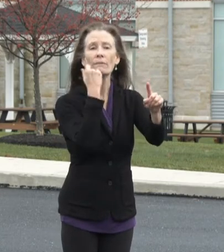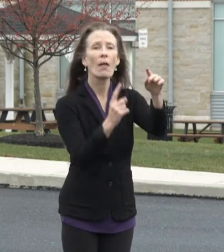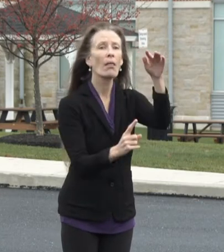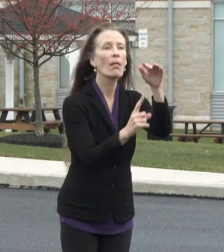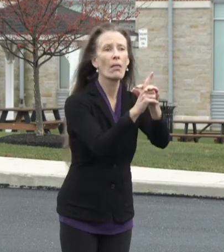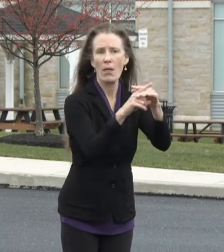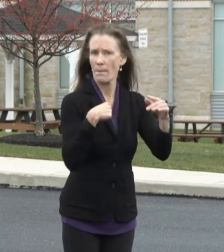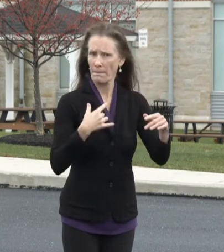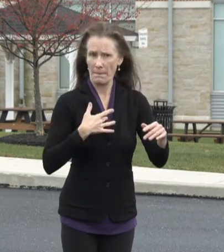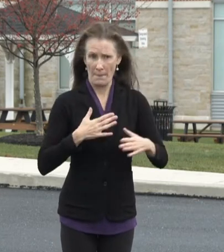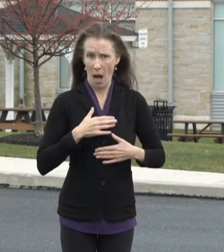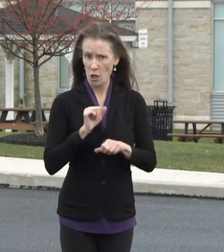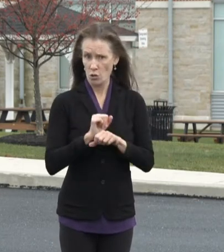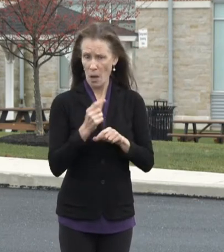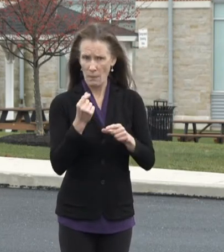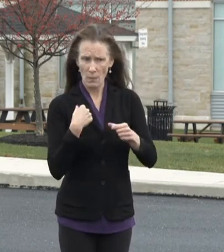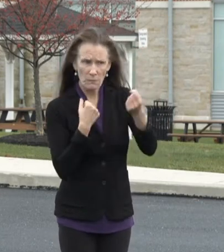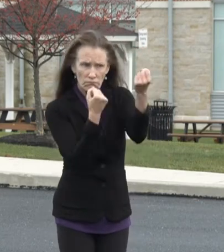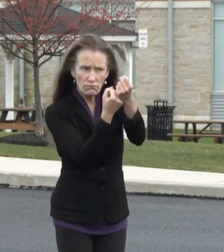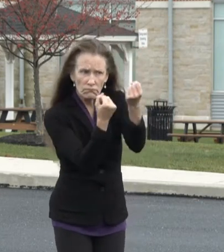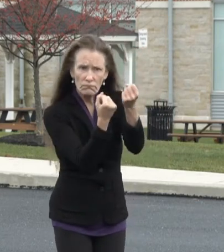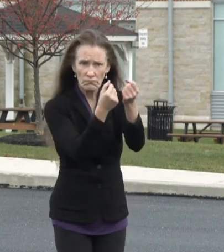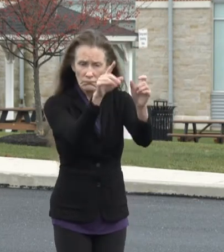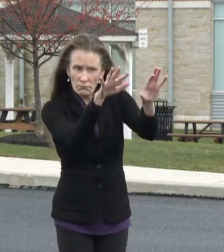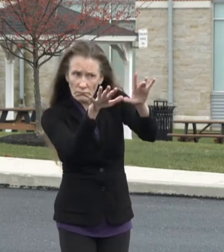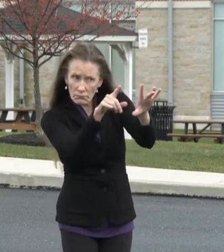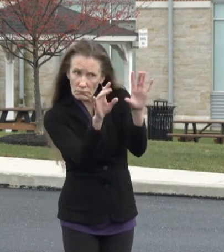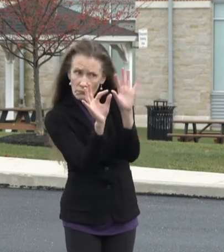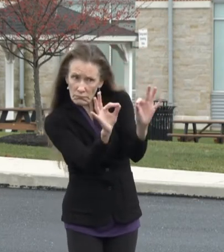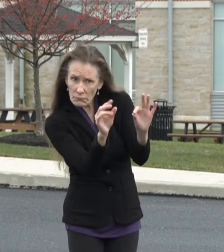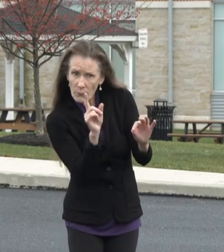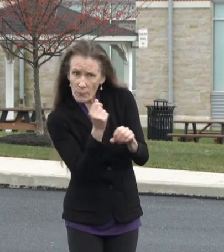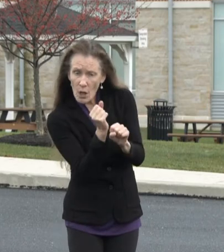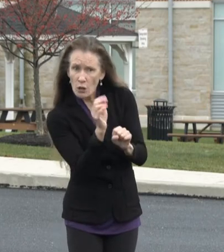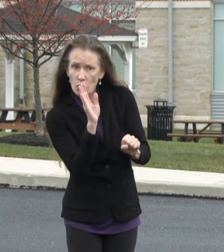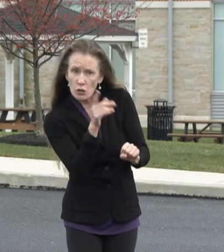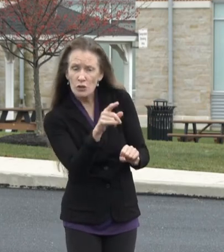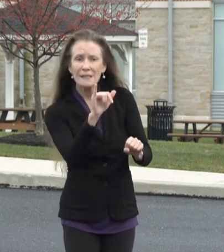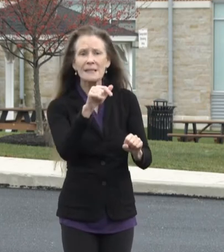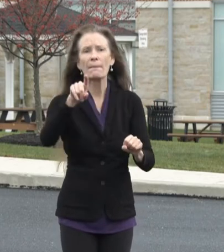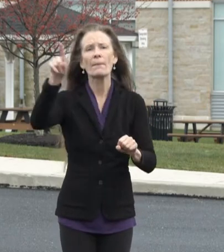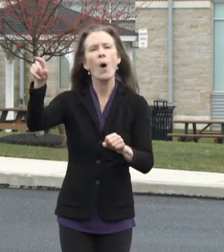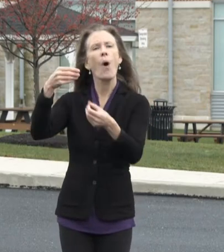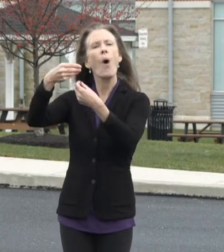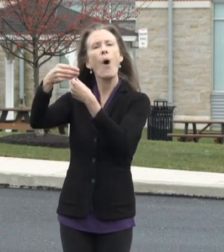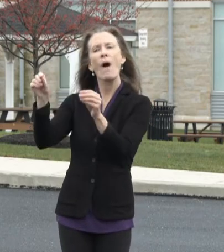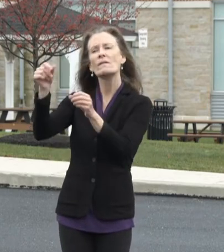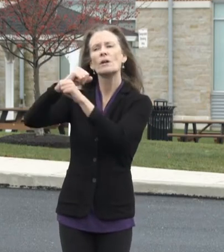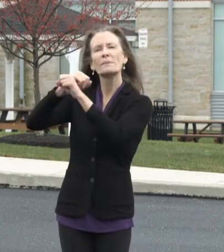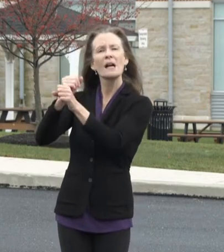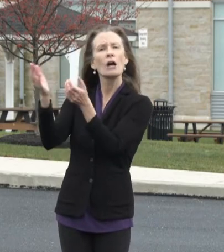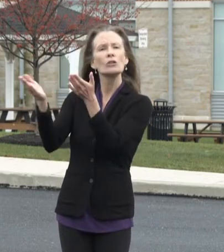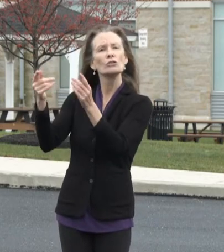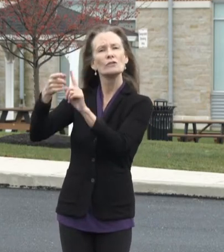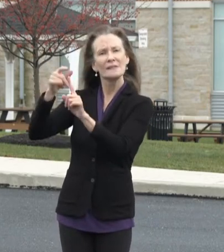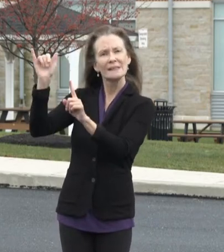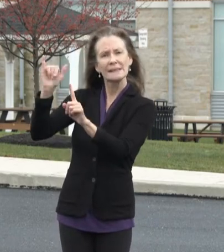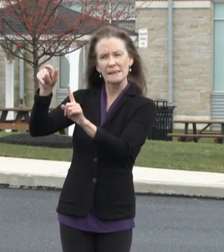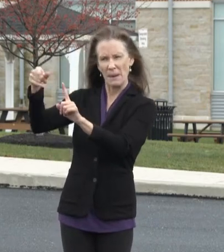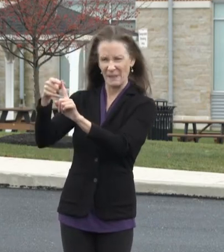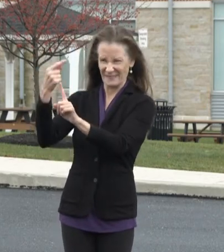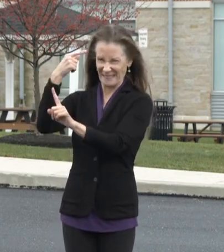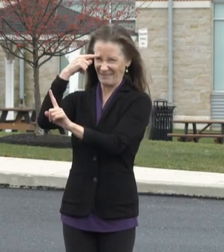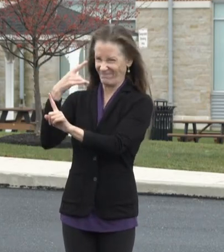voice. Our Office of Protective Service investigates reports of suspected elder abuse and ensures that they are